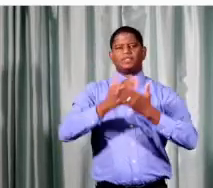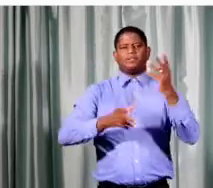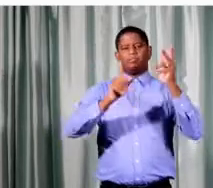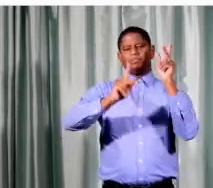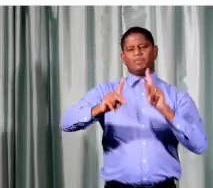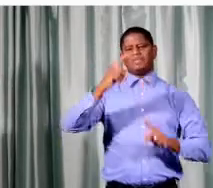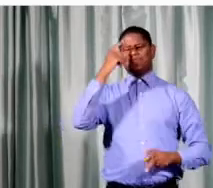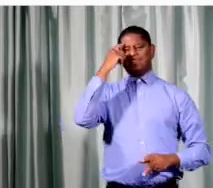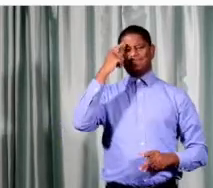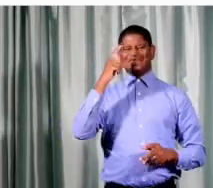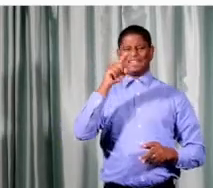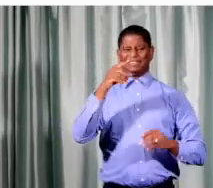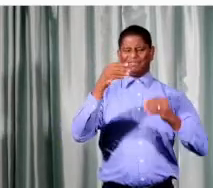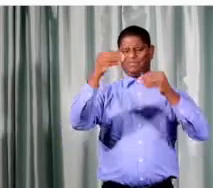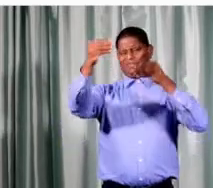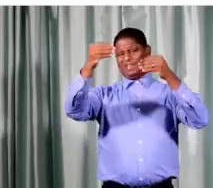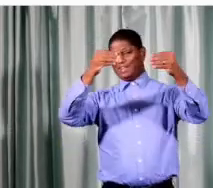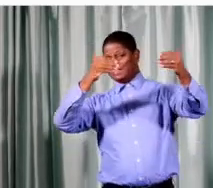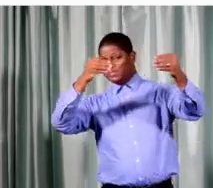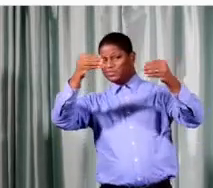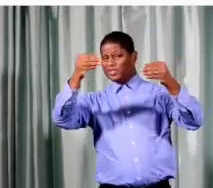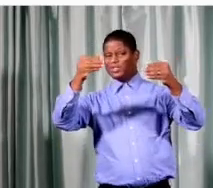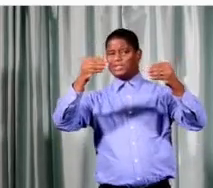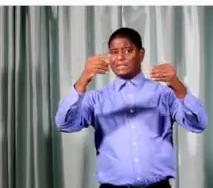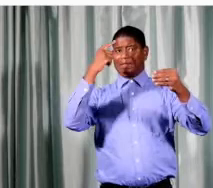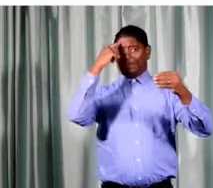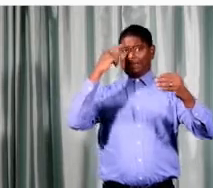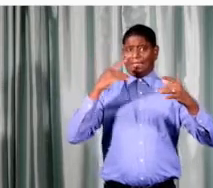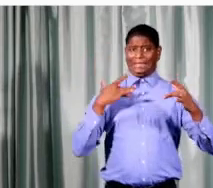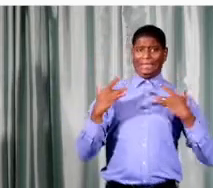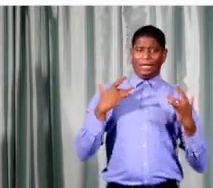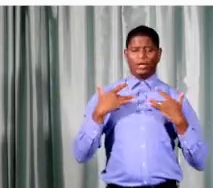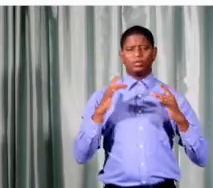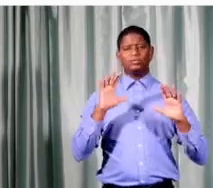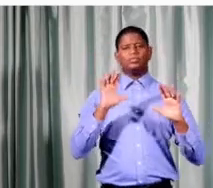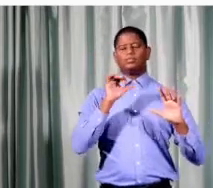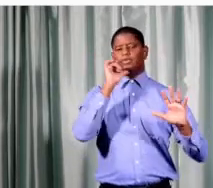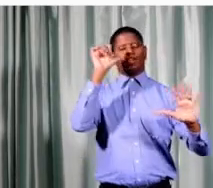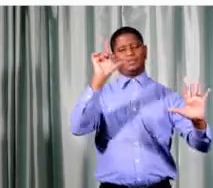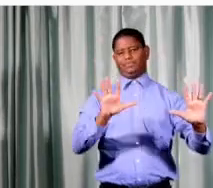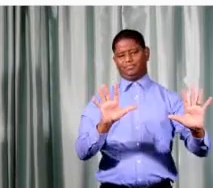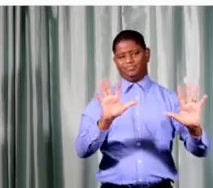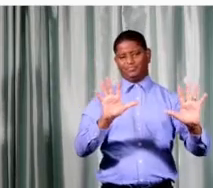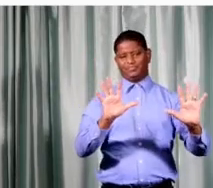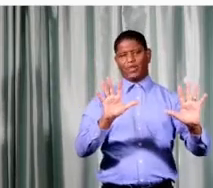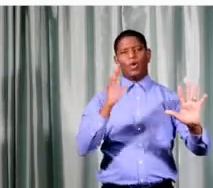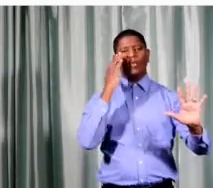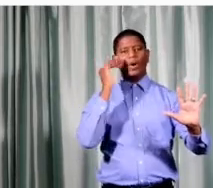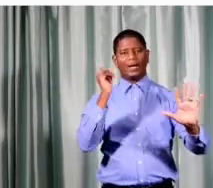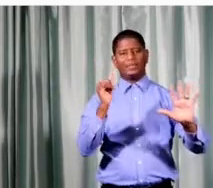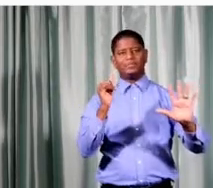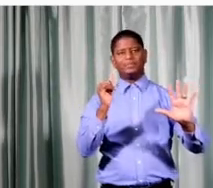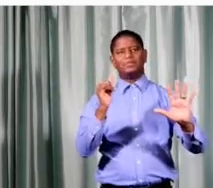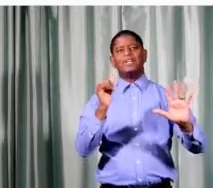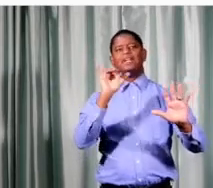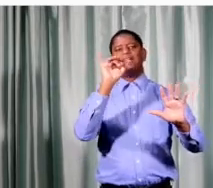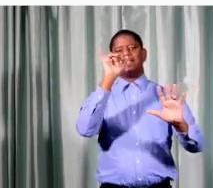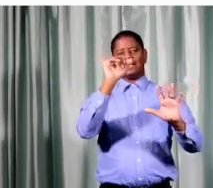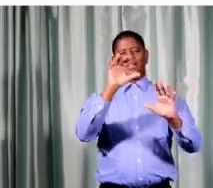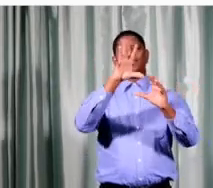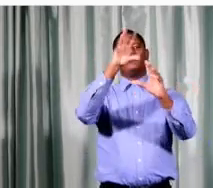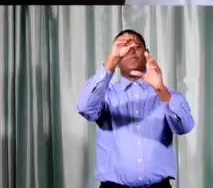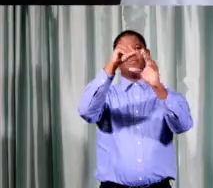the flexibility. But if you think about it, this model, accounting, was designed